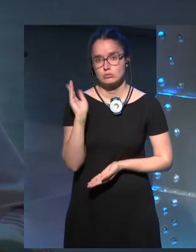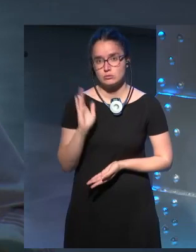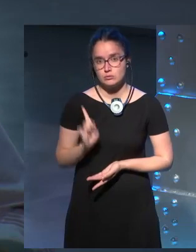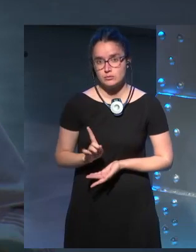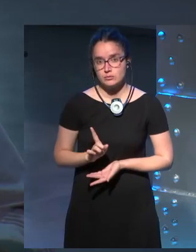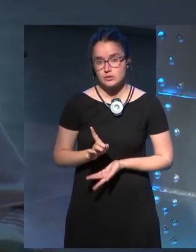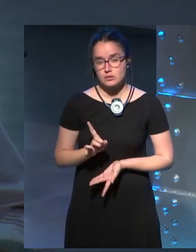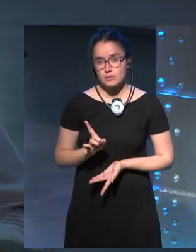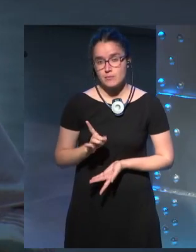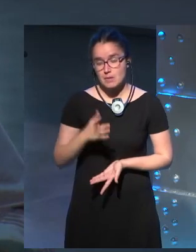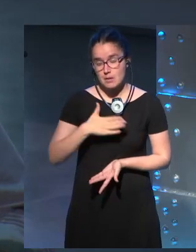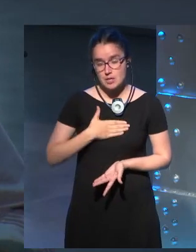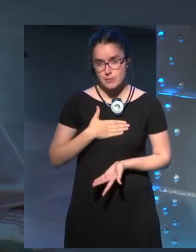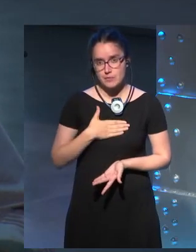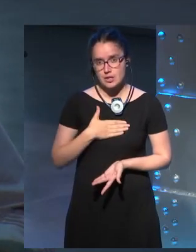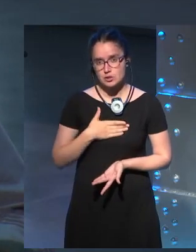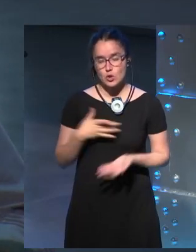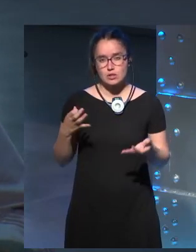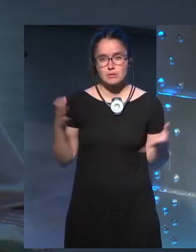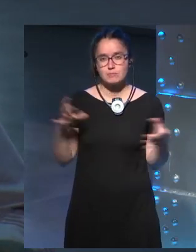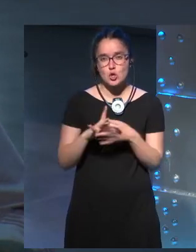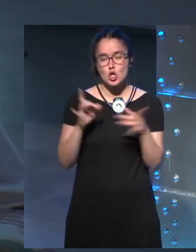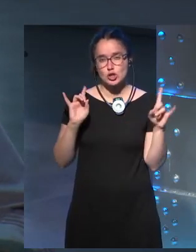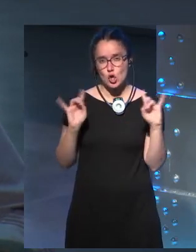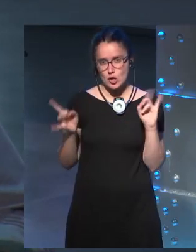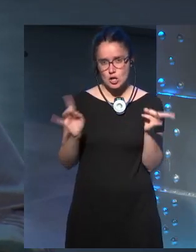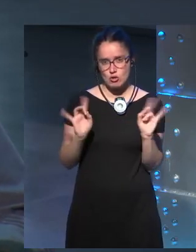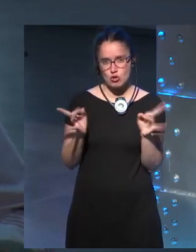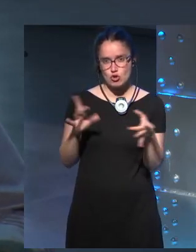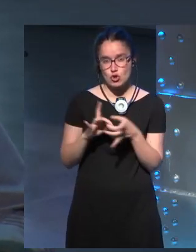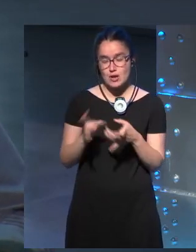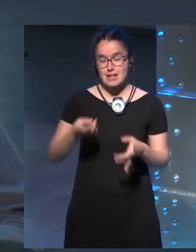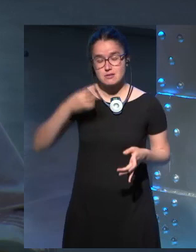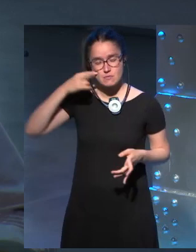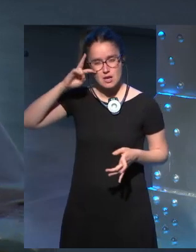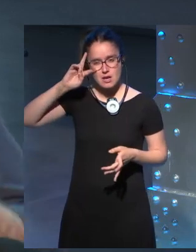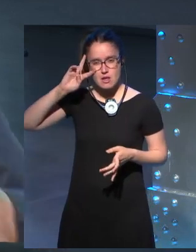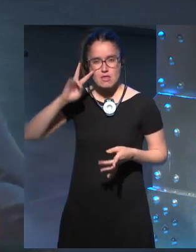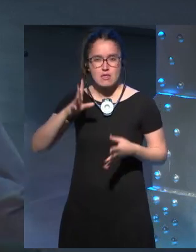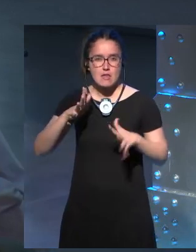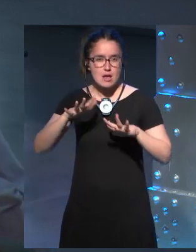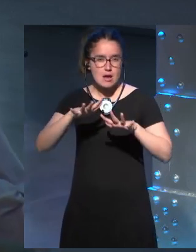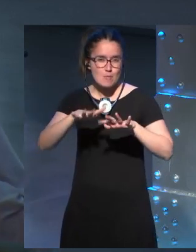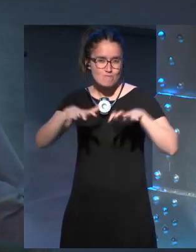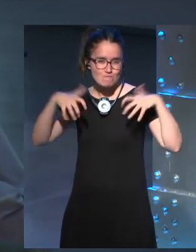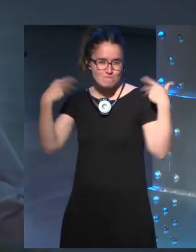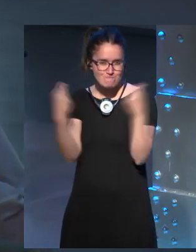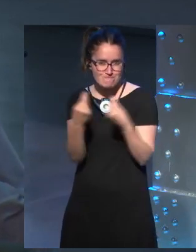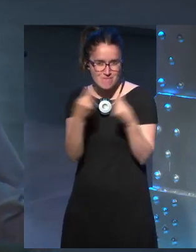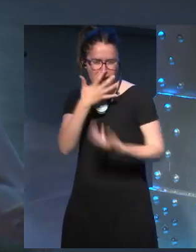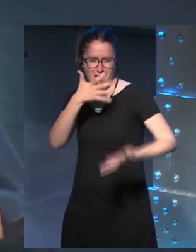for me, it's about sound, it's about the experience of a crowd, right? So I watch most of my games